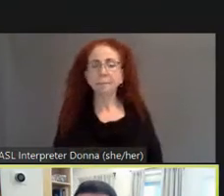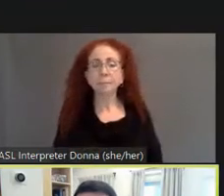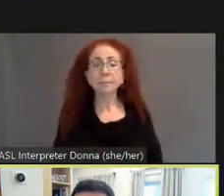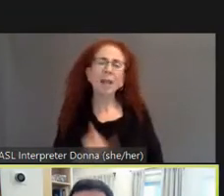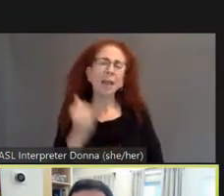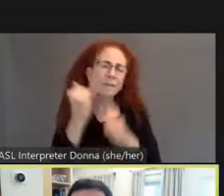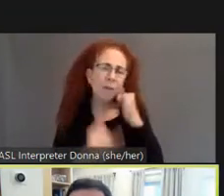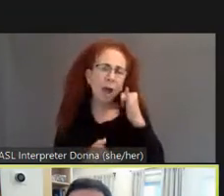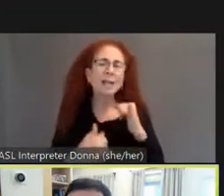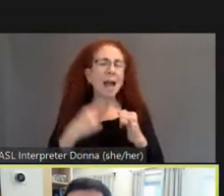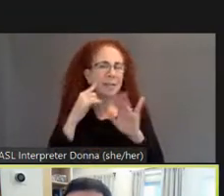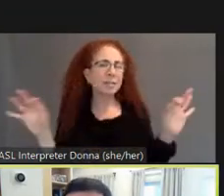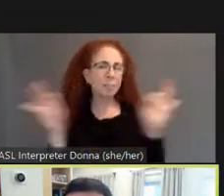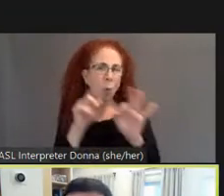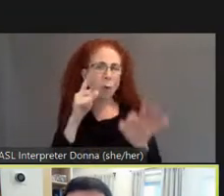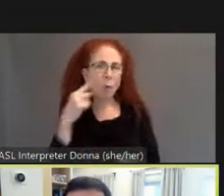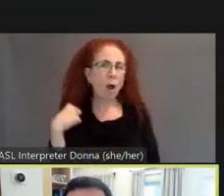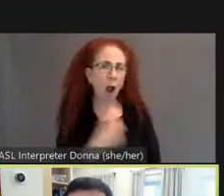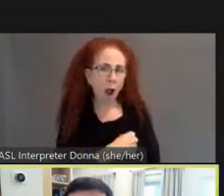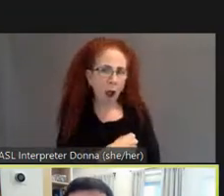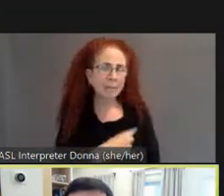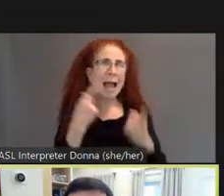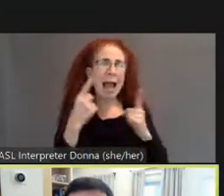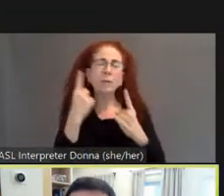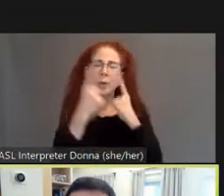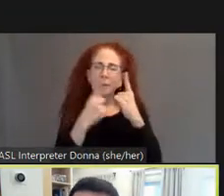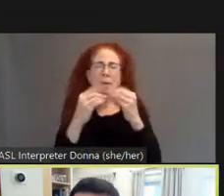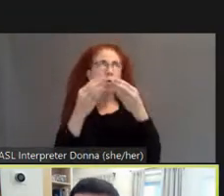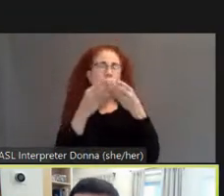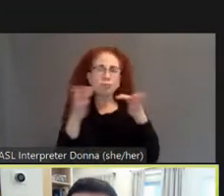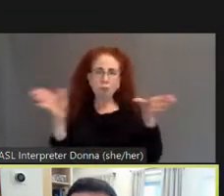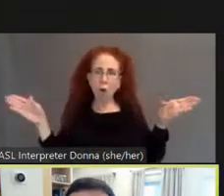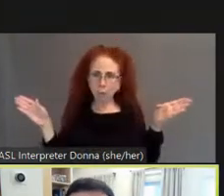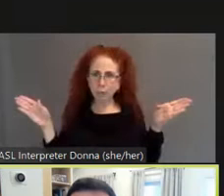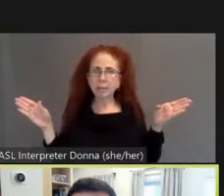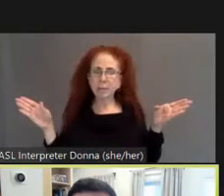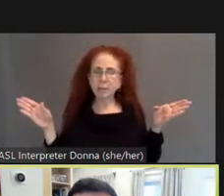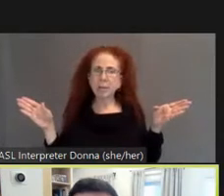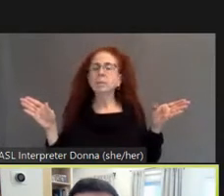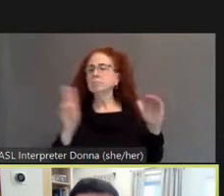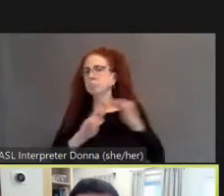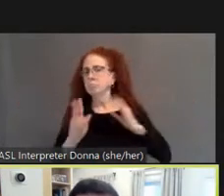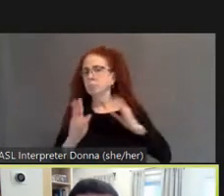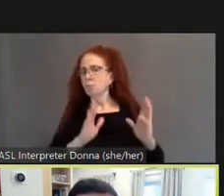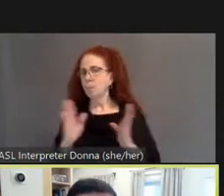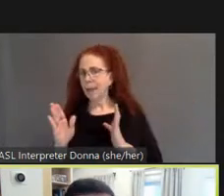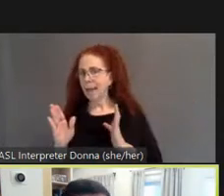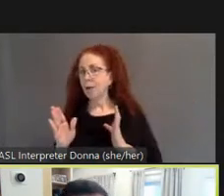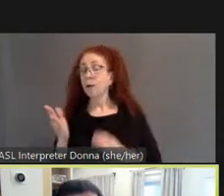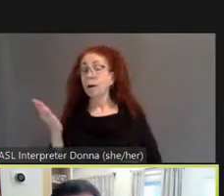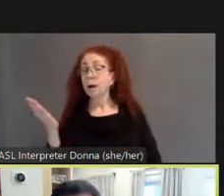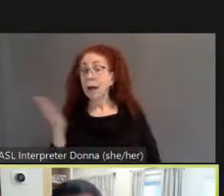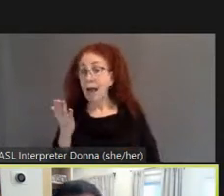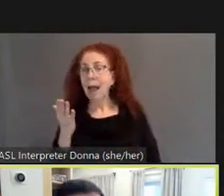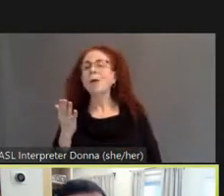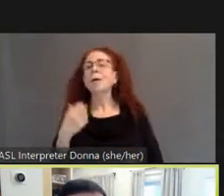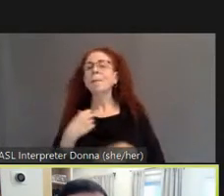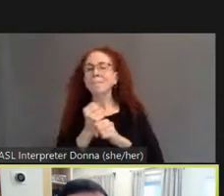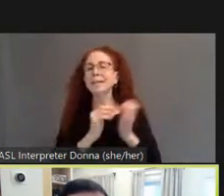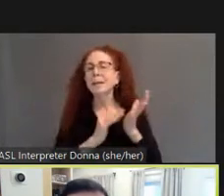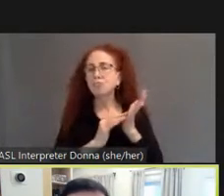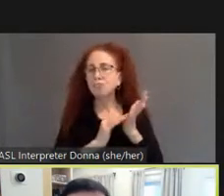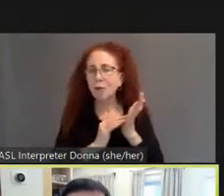think it's been important for us as we think broadly to prepare by also producing Braille and large